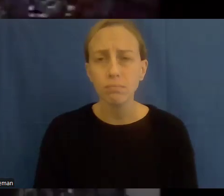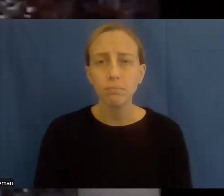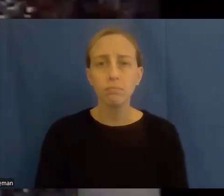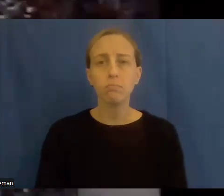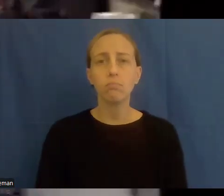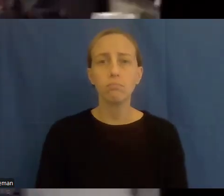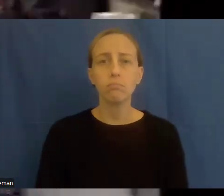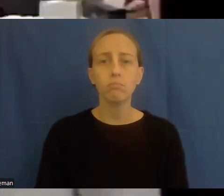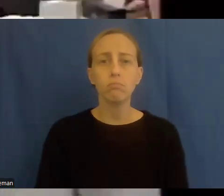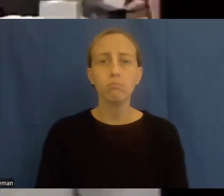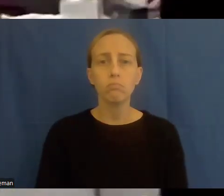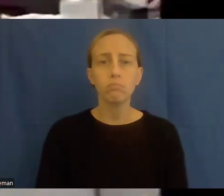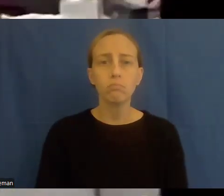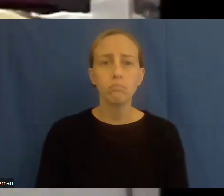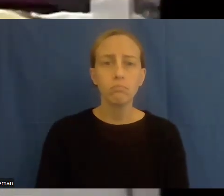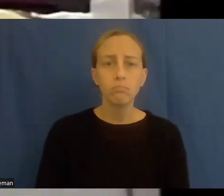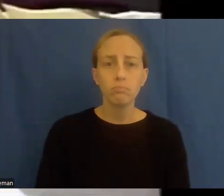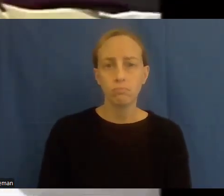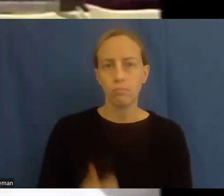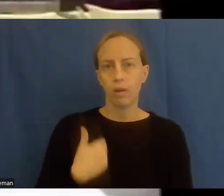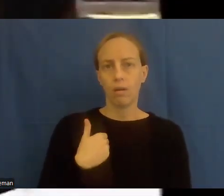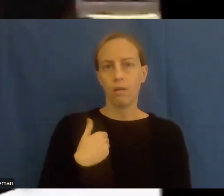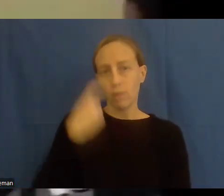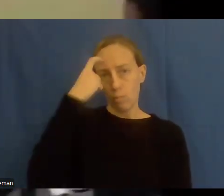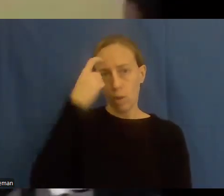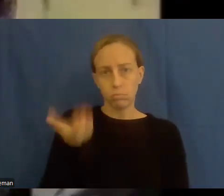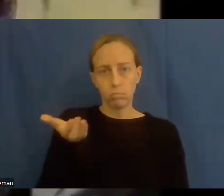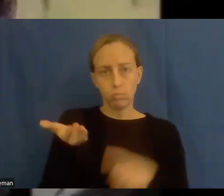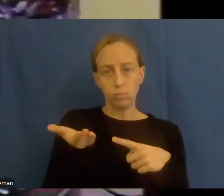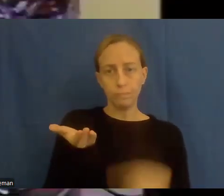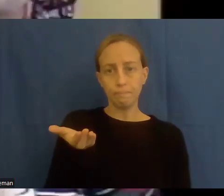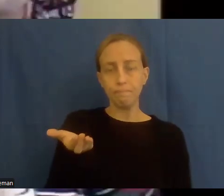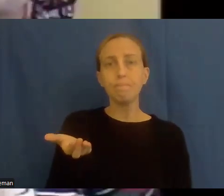this will happen to have a brain right here. Have a brain.